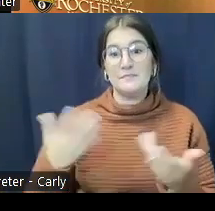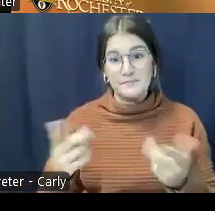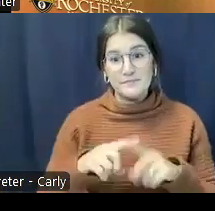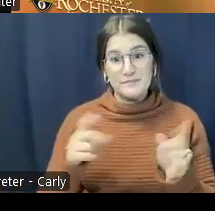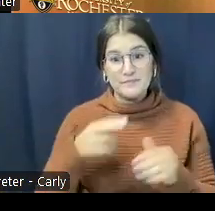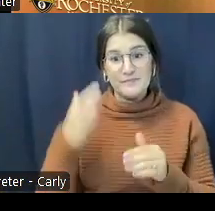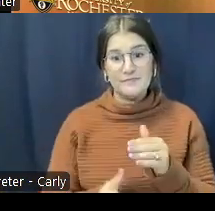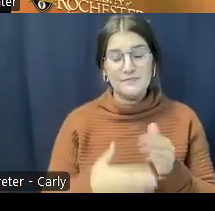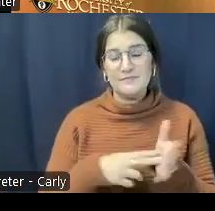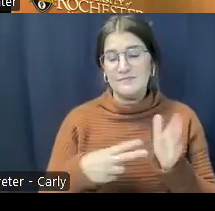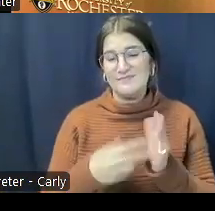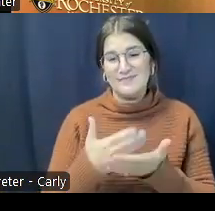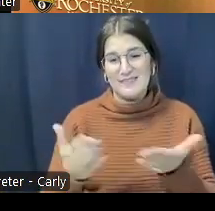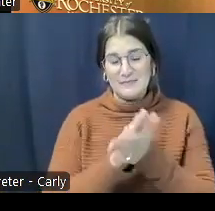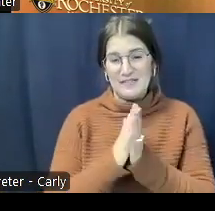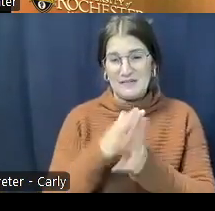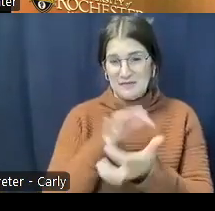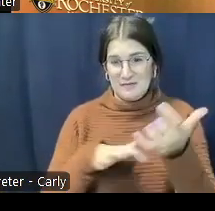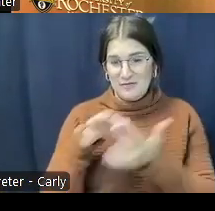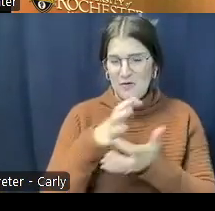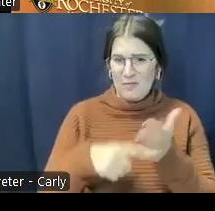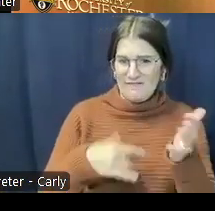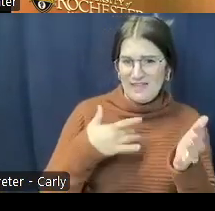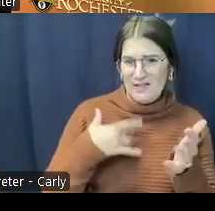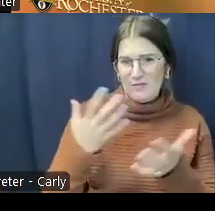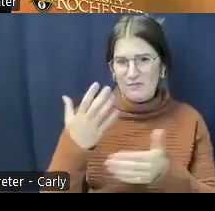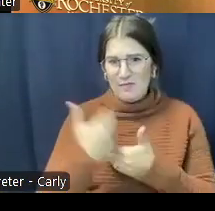get confusing when you don't know what you feel or you don't know what's bothering you.